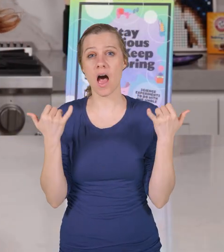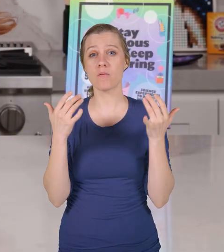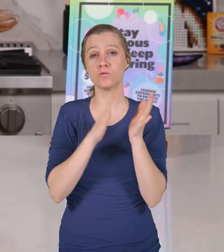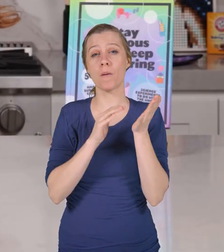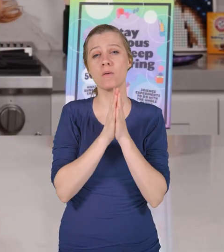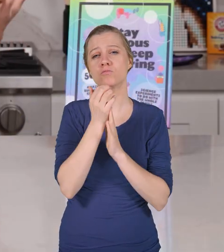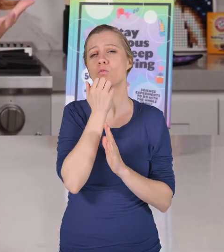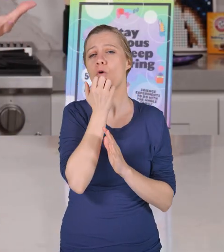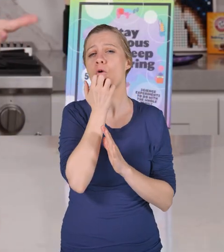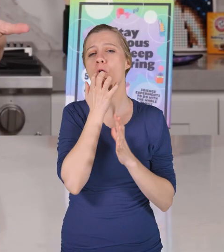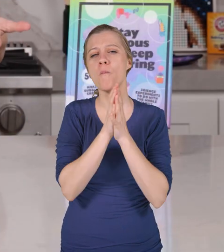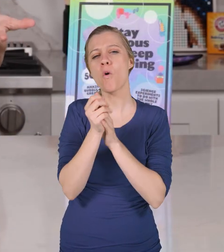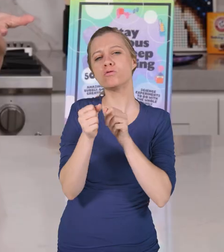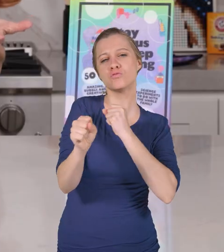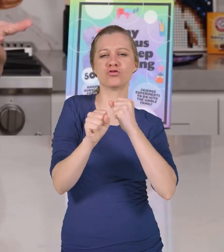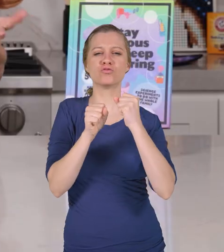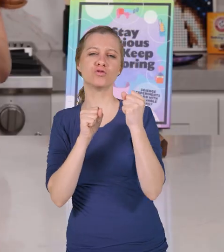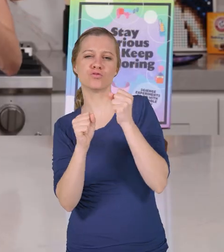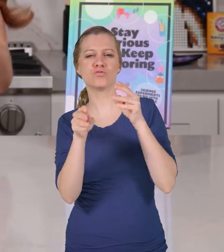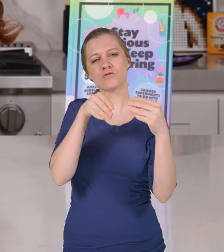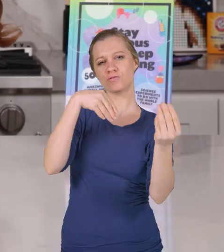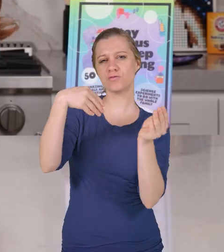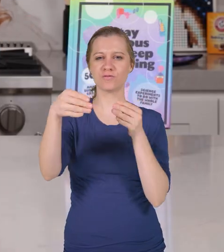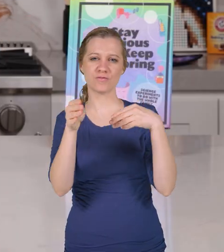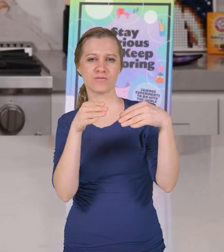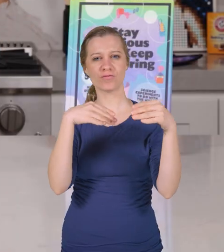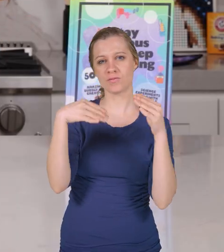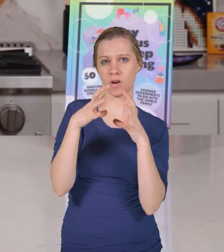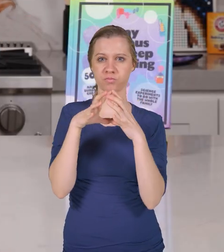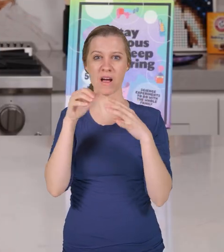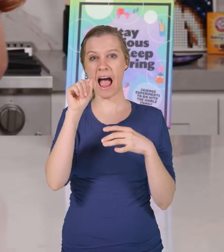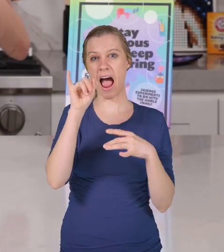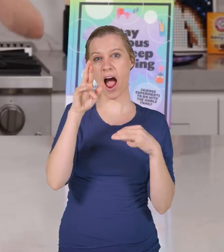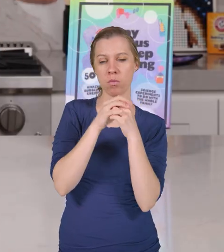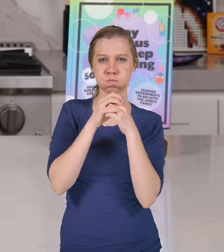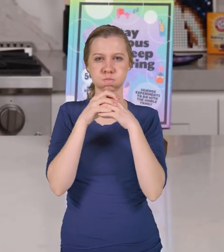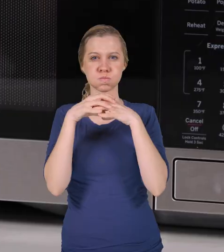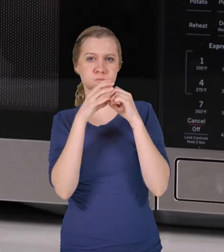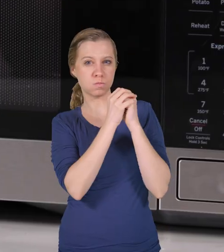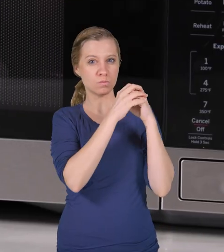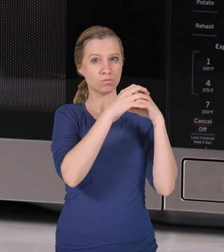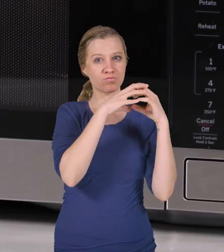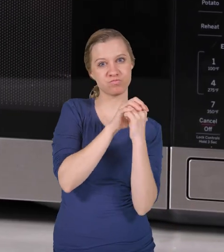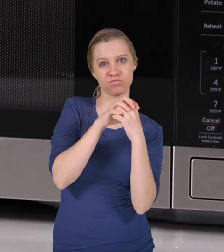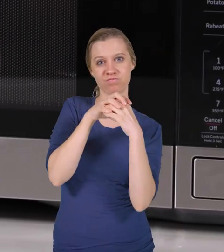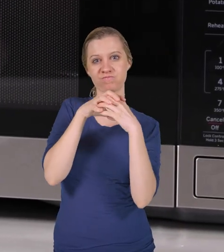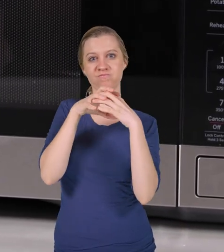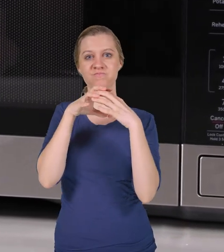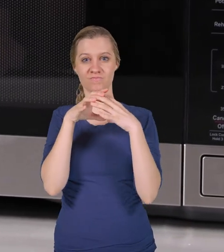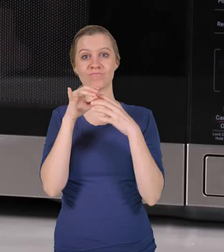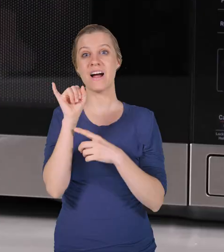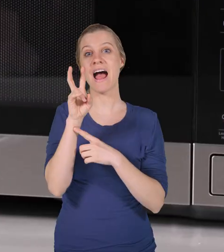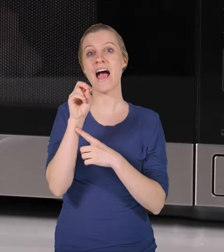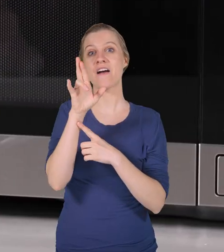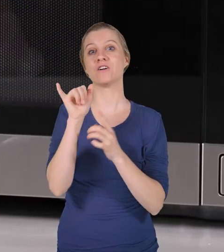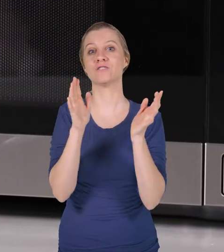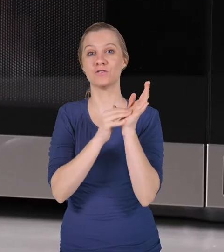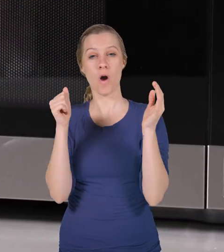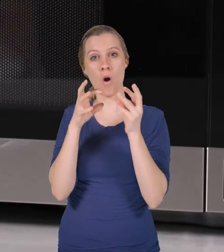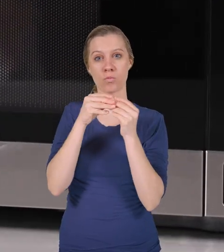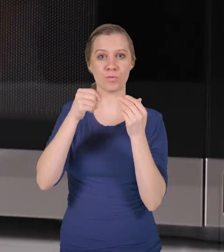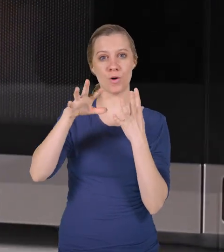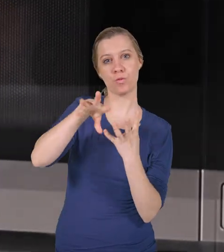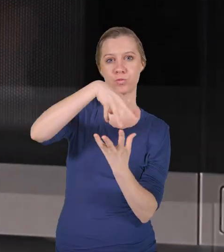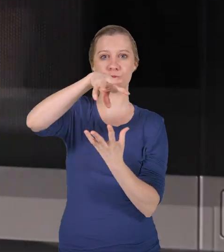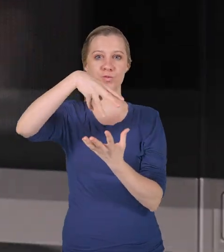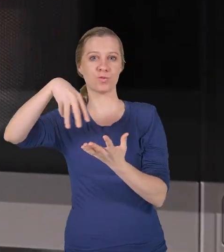that's happening is the soap is getting warm too, which makes it stretchier. So those air bubbles are expanding